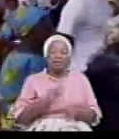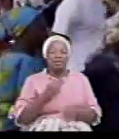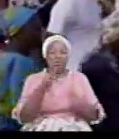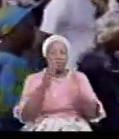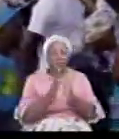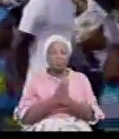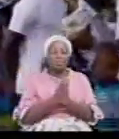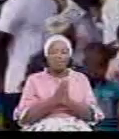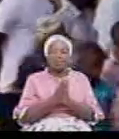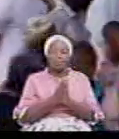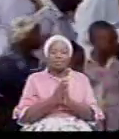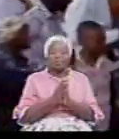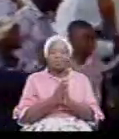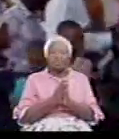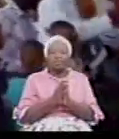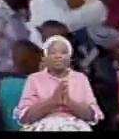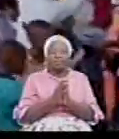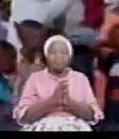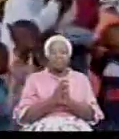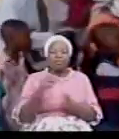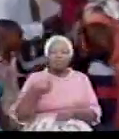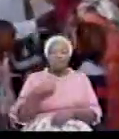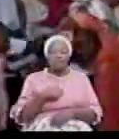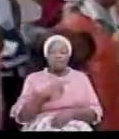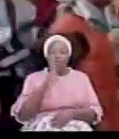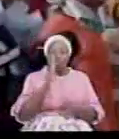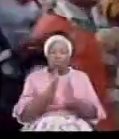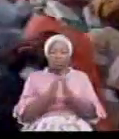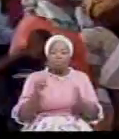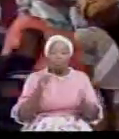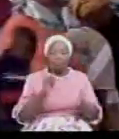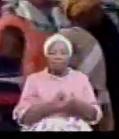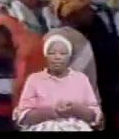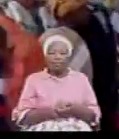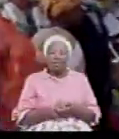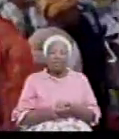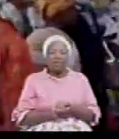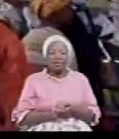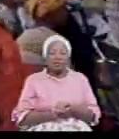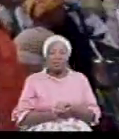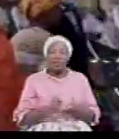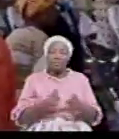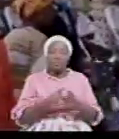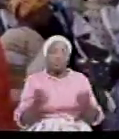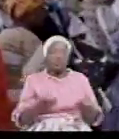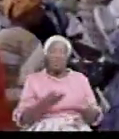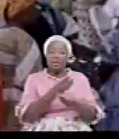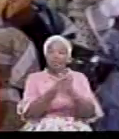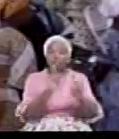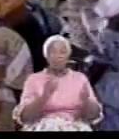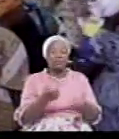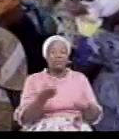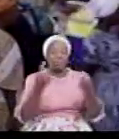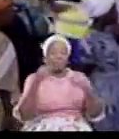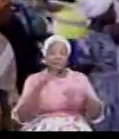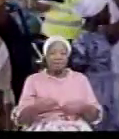conversion. And we are praying that unprecedented deliverances and